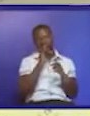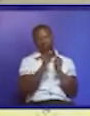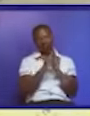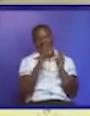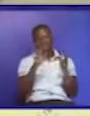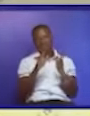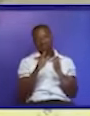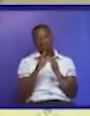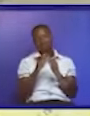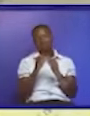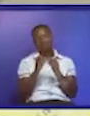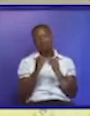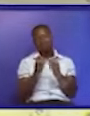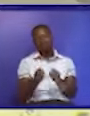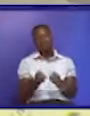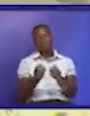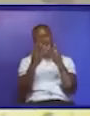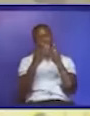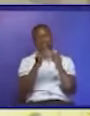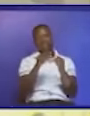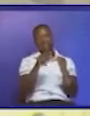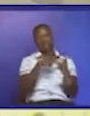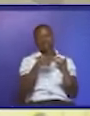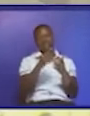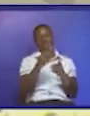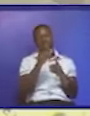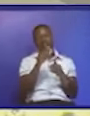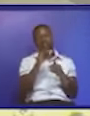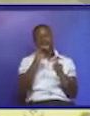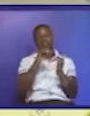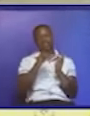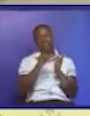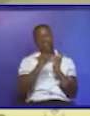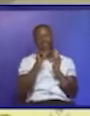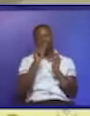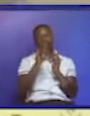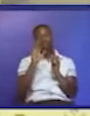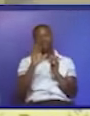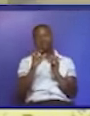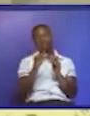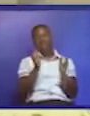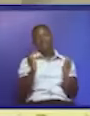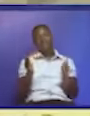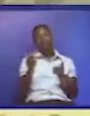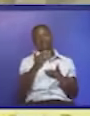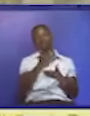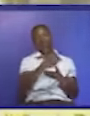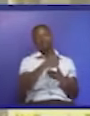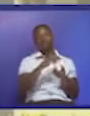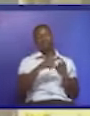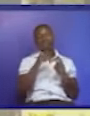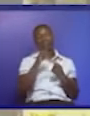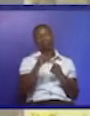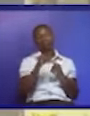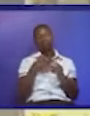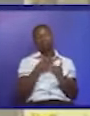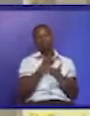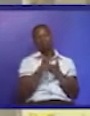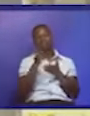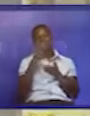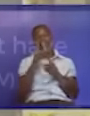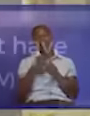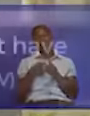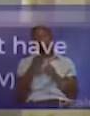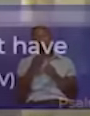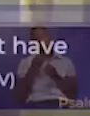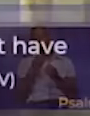sacrifice. Psalm 50 verse 5, it says, gather unto me my saints, they that have made a covenant with me by